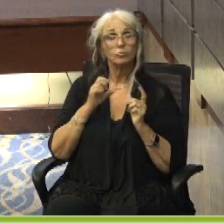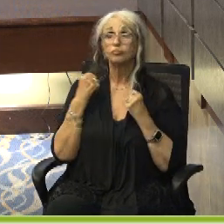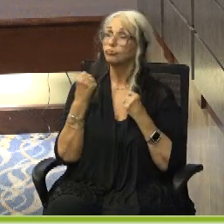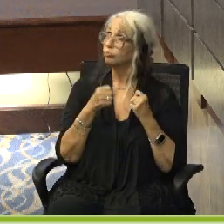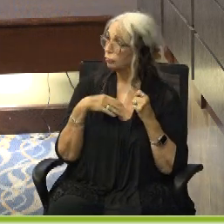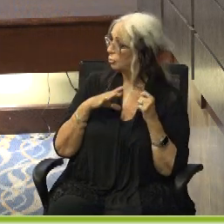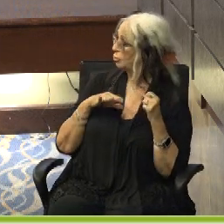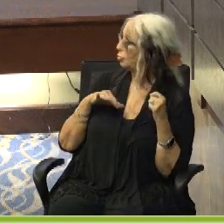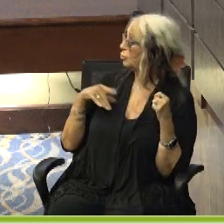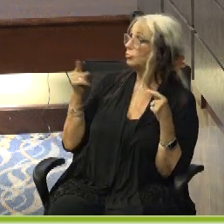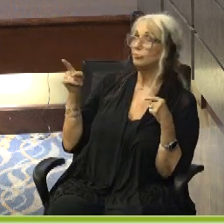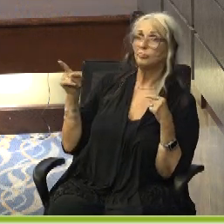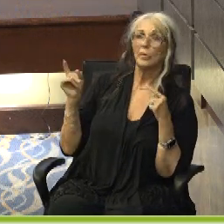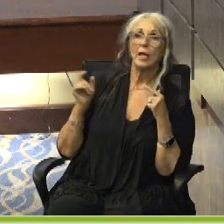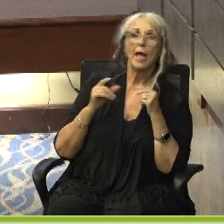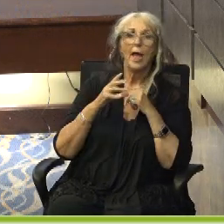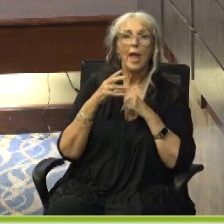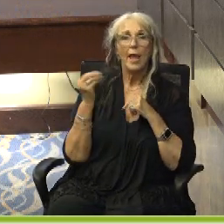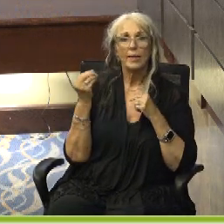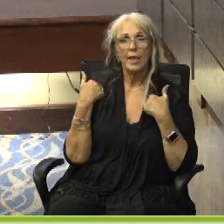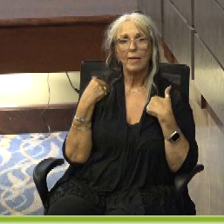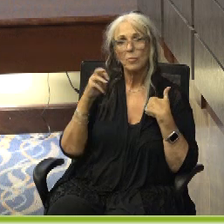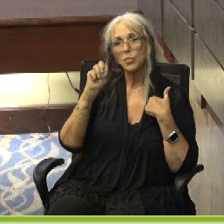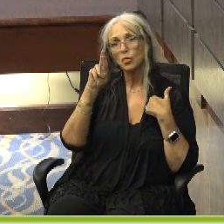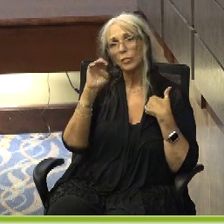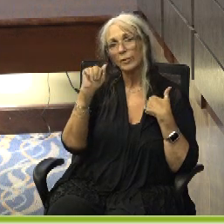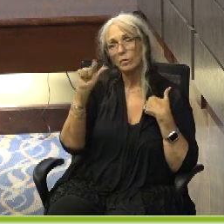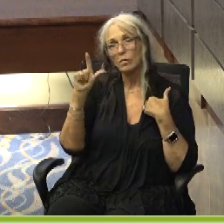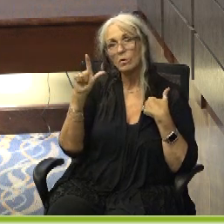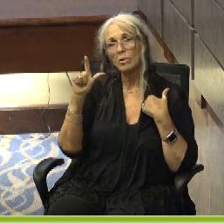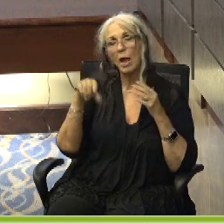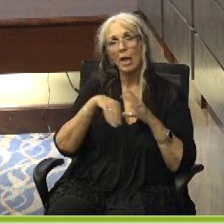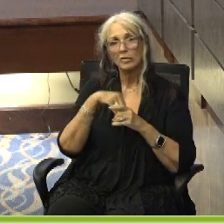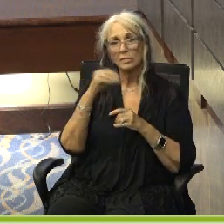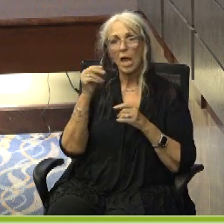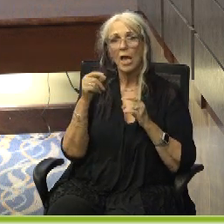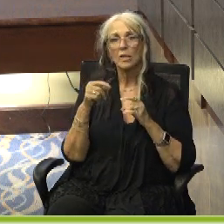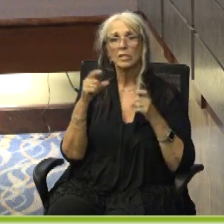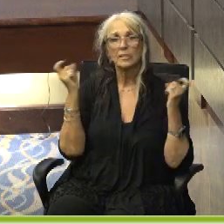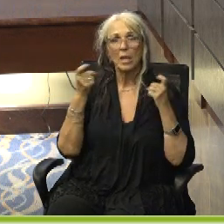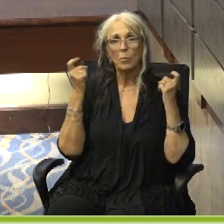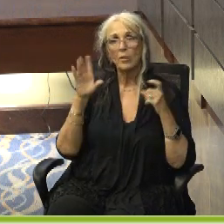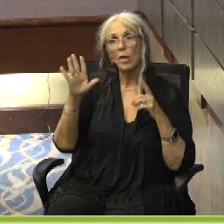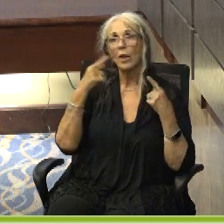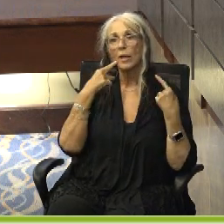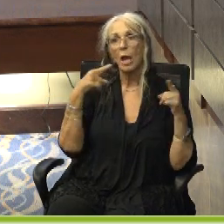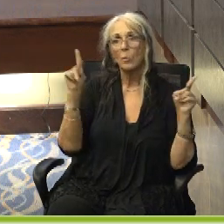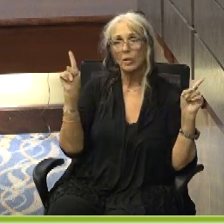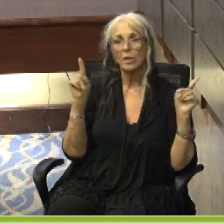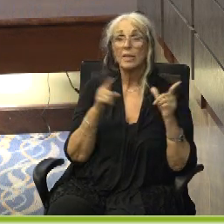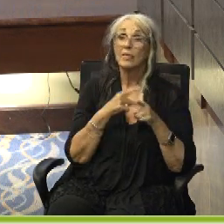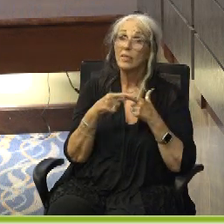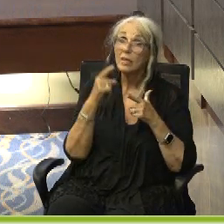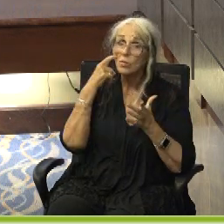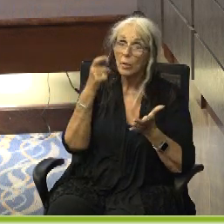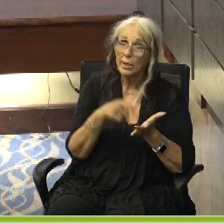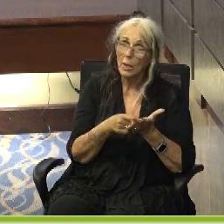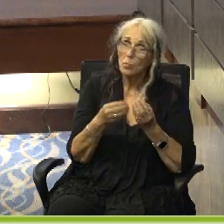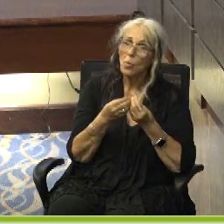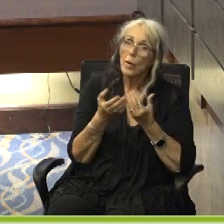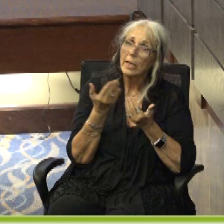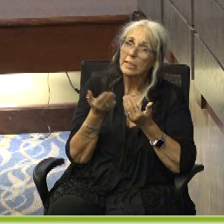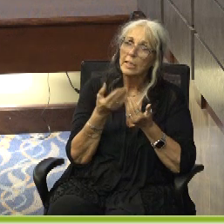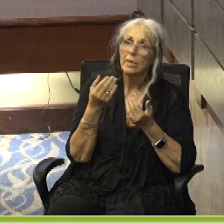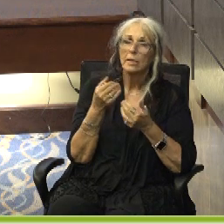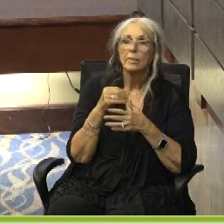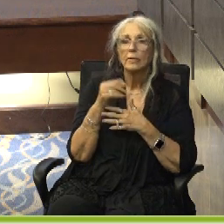way to celebrate the inductees by having their murals on the outside to celebrate their accomplishments and make the building more recognizable as a Sports Hall of Fame.